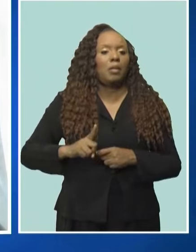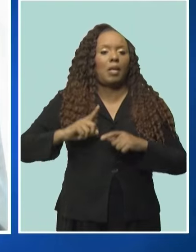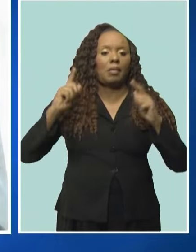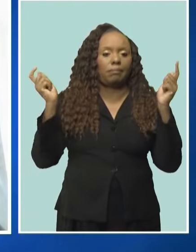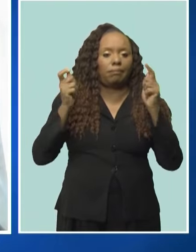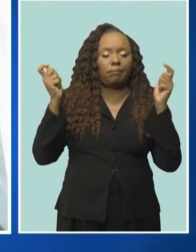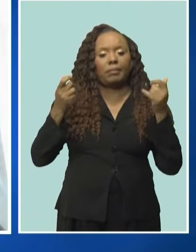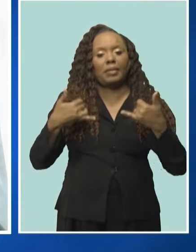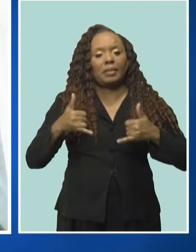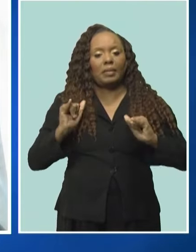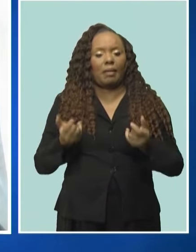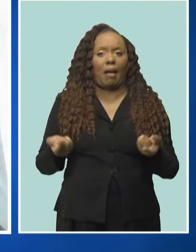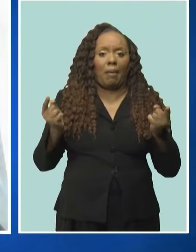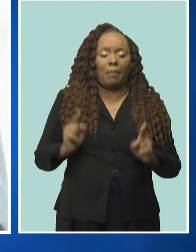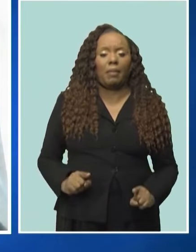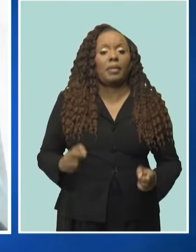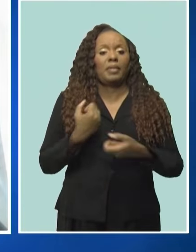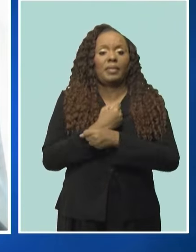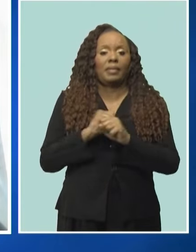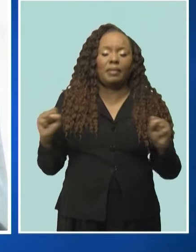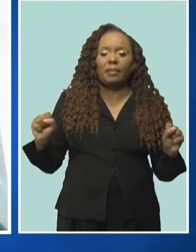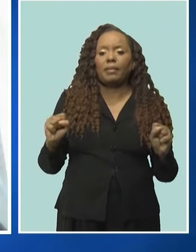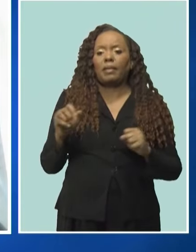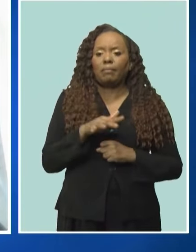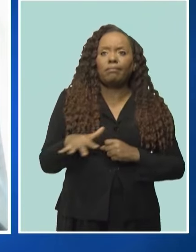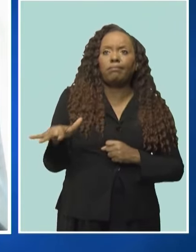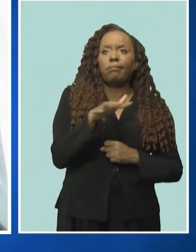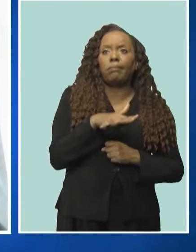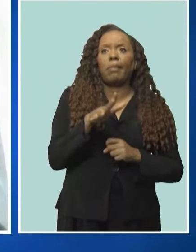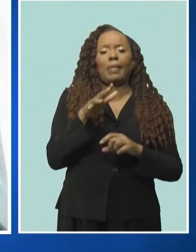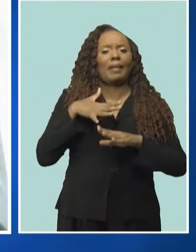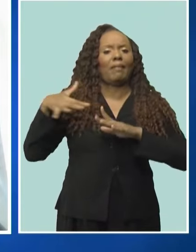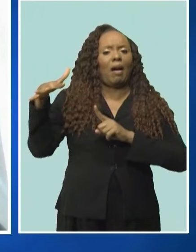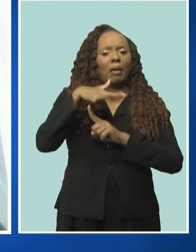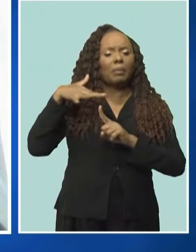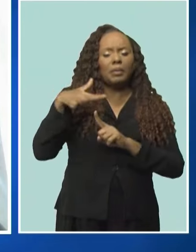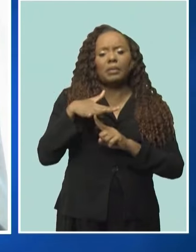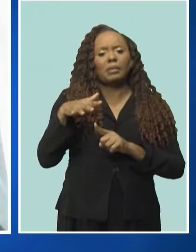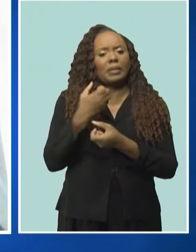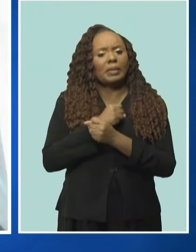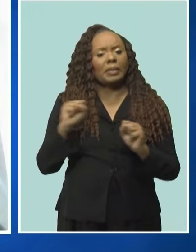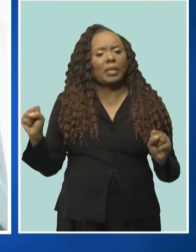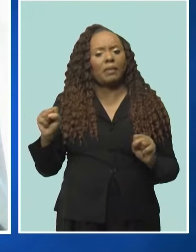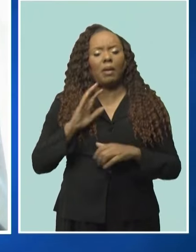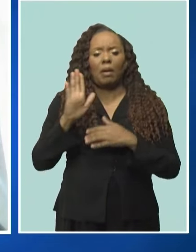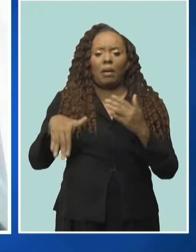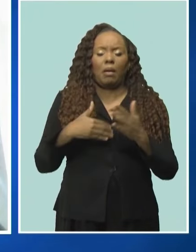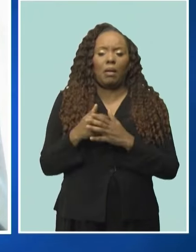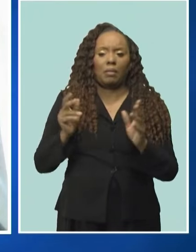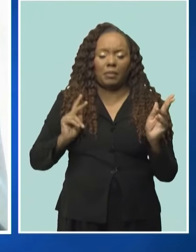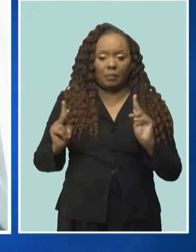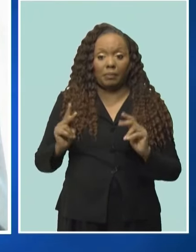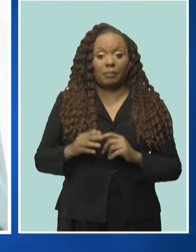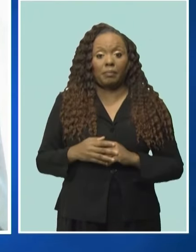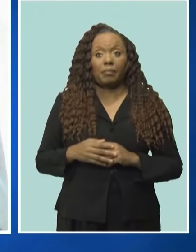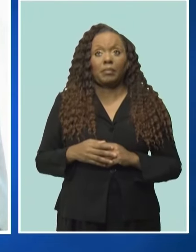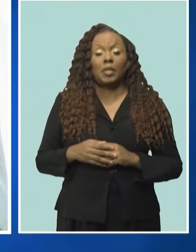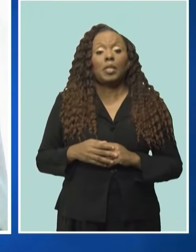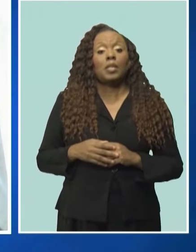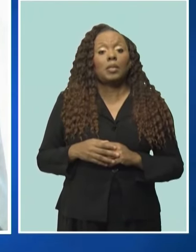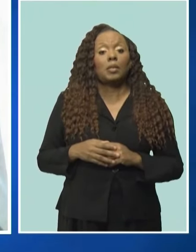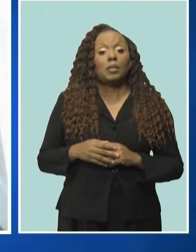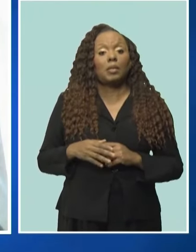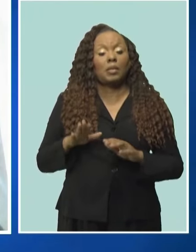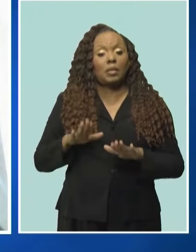in a safe and viable environment for all. So therefore, Junior Monarch, the Scotiabank Junior